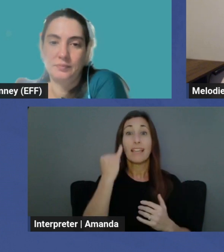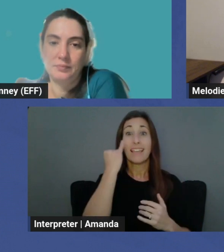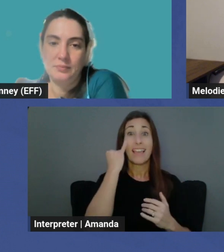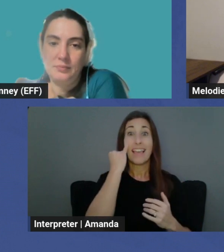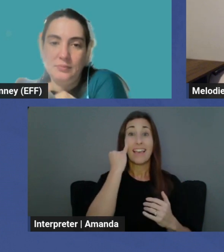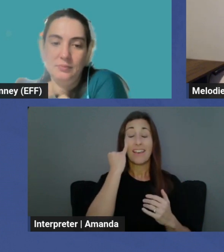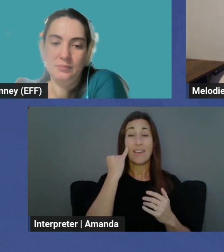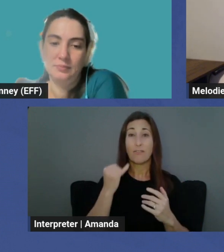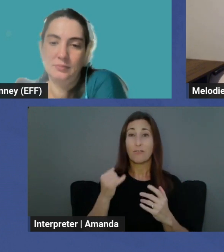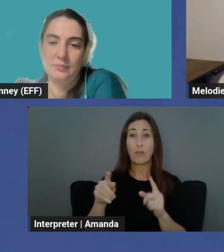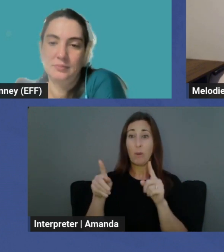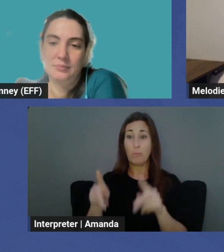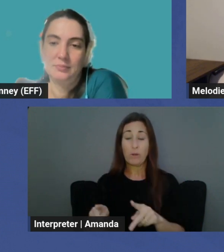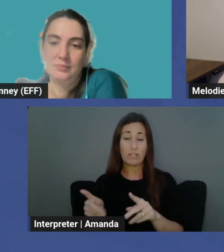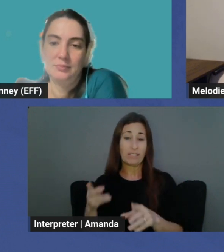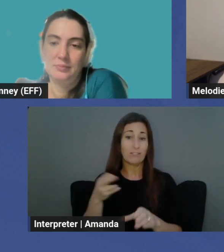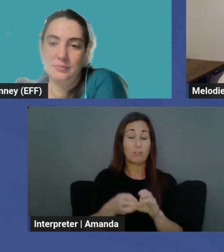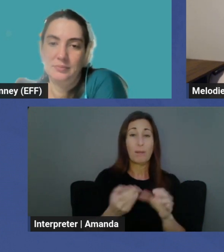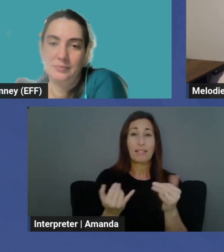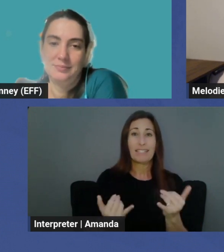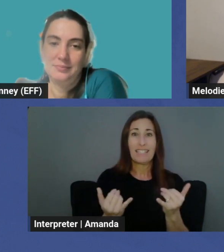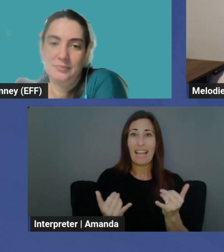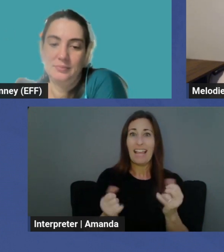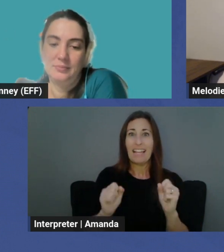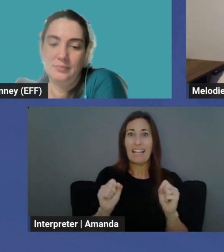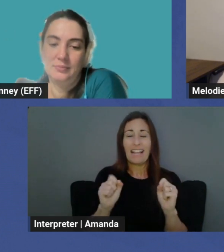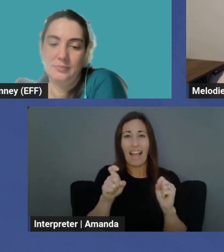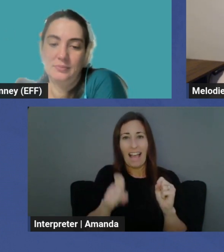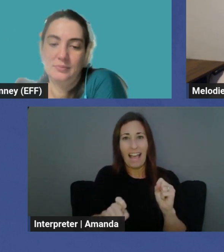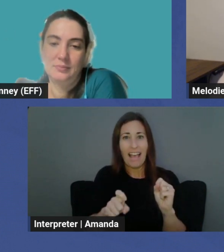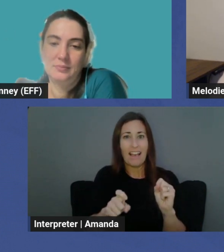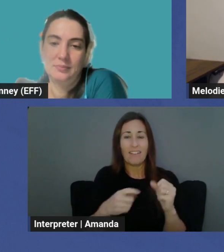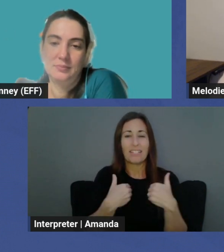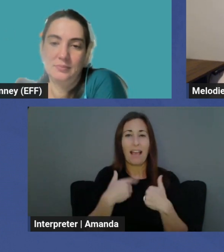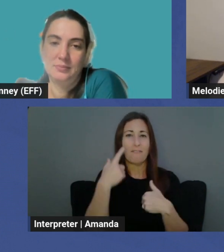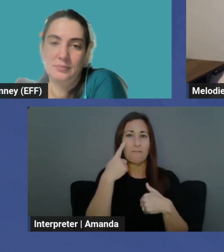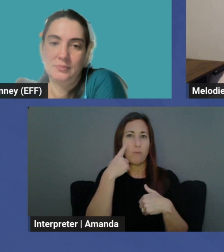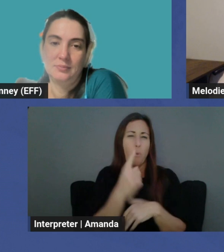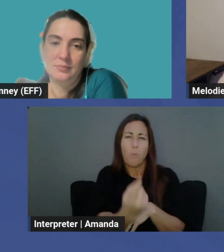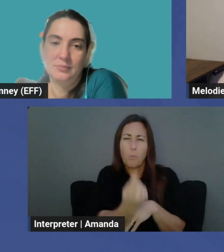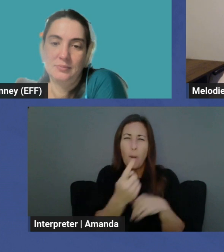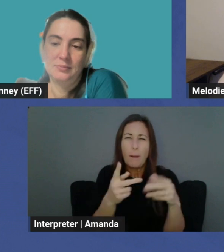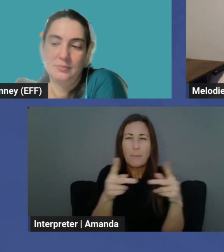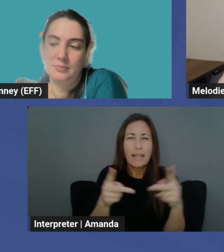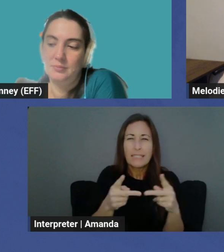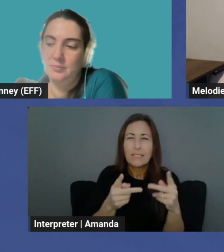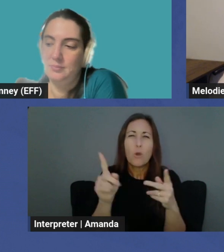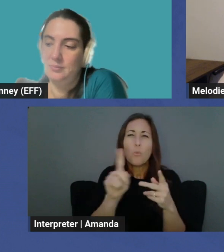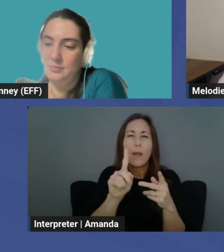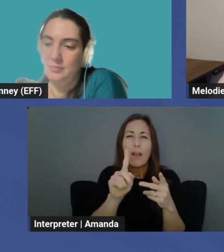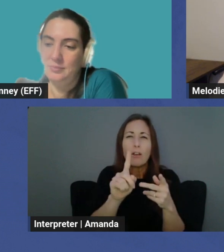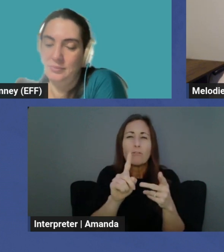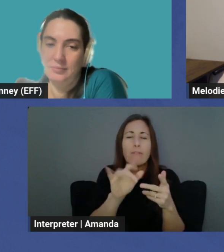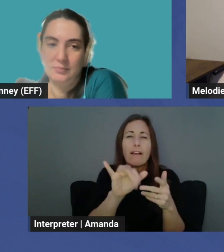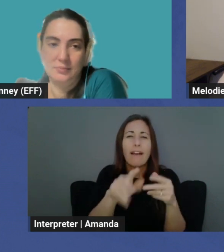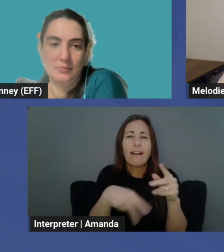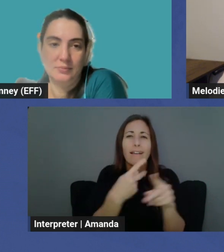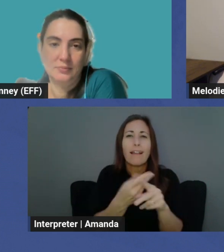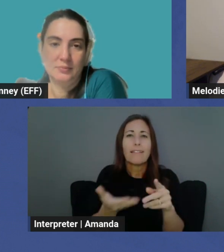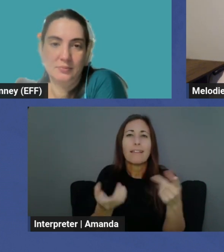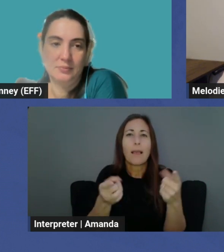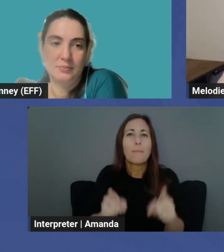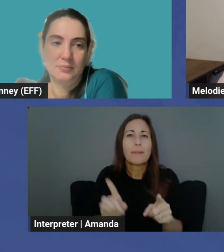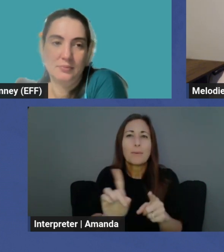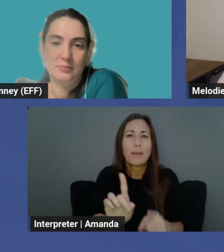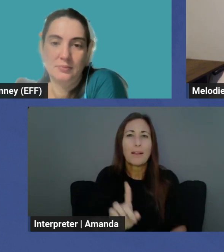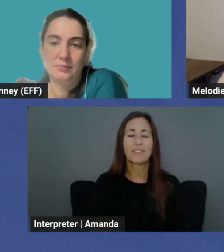really pay attention to one place, where can they be the most effective? Where are these things happening? And I'm going to start with Jacqueline